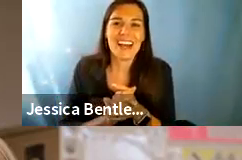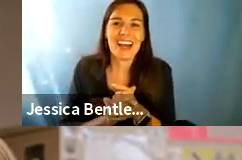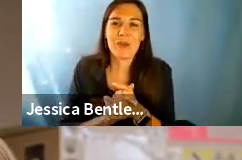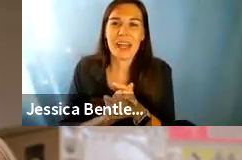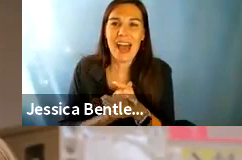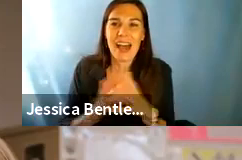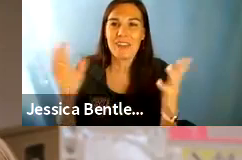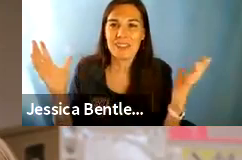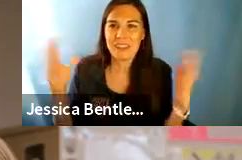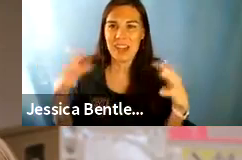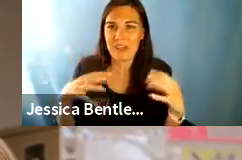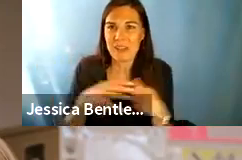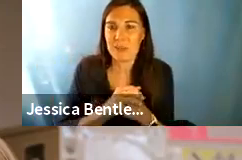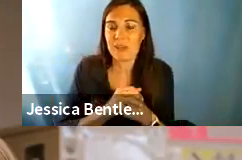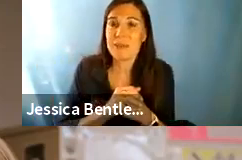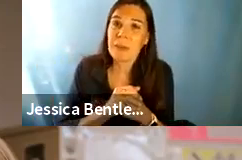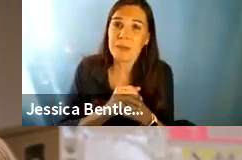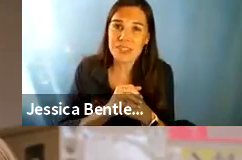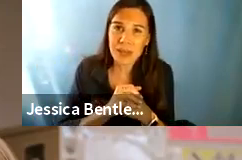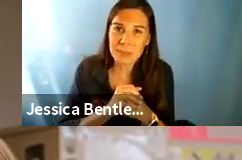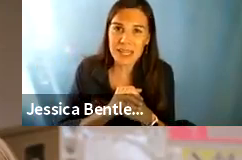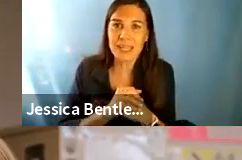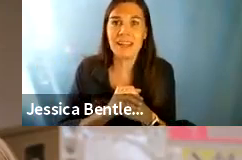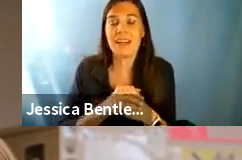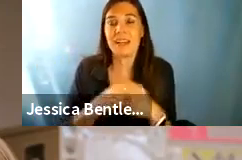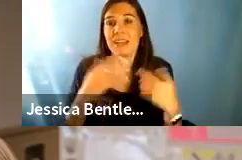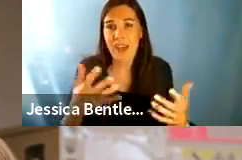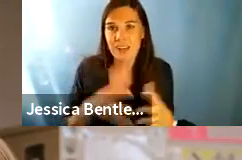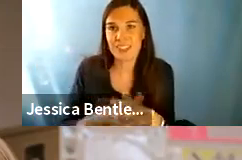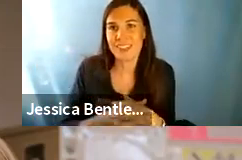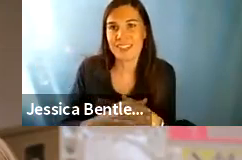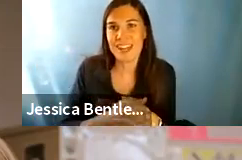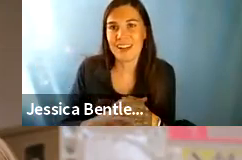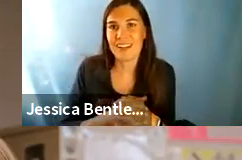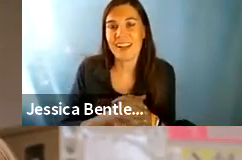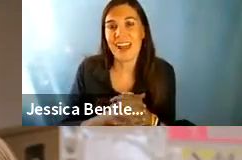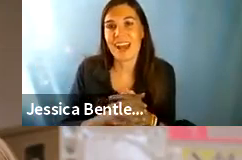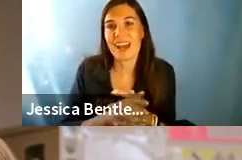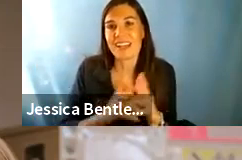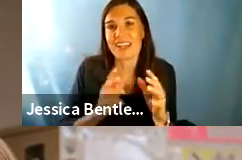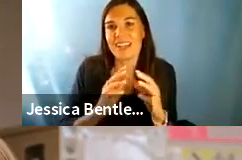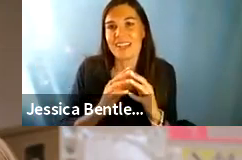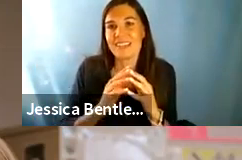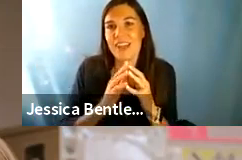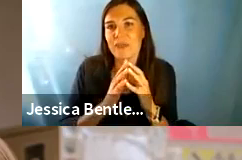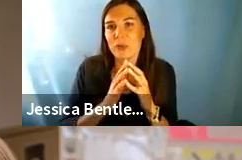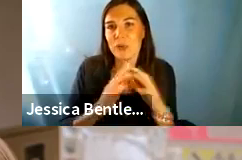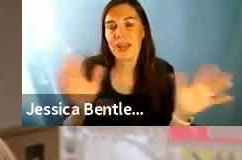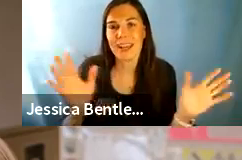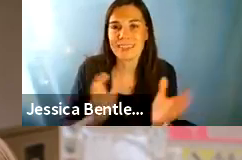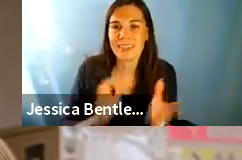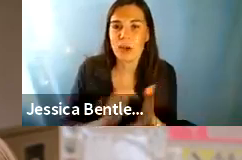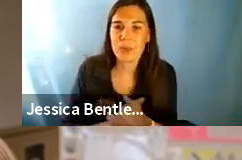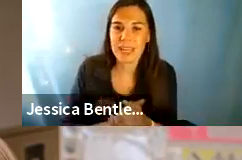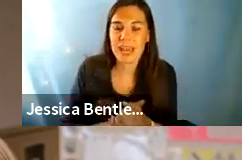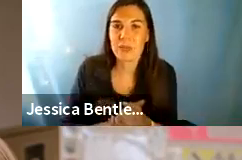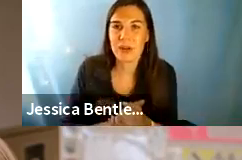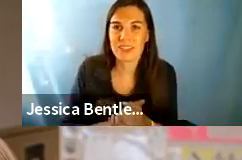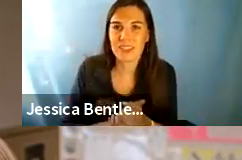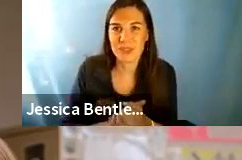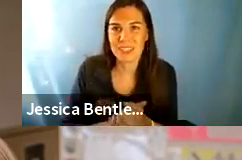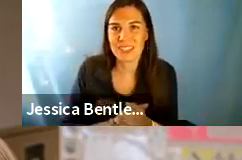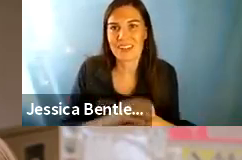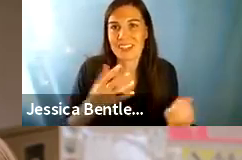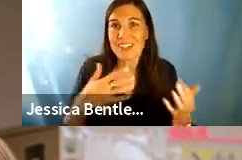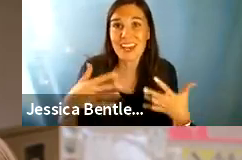and we have deaf community members come in, the faculty is there, and it is a full ASL weekend where